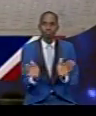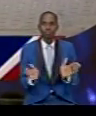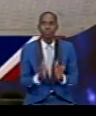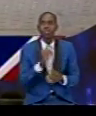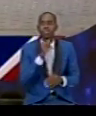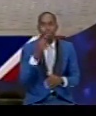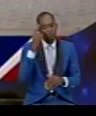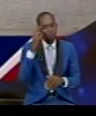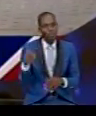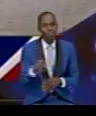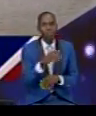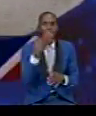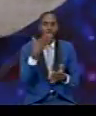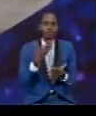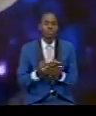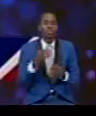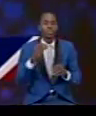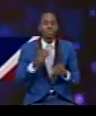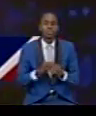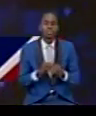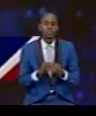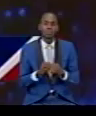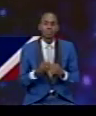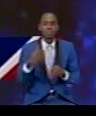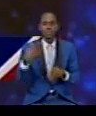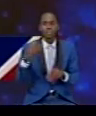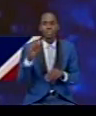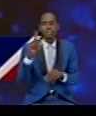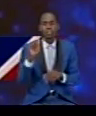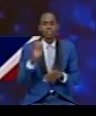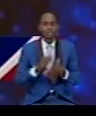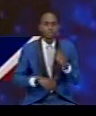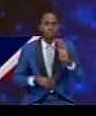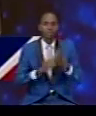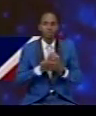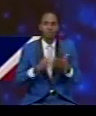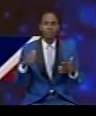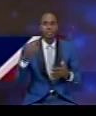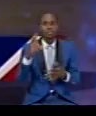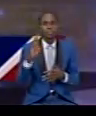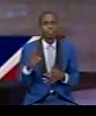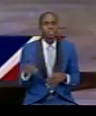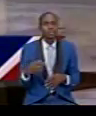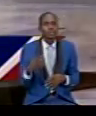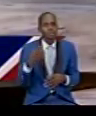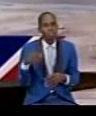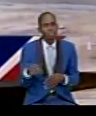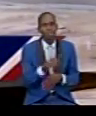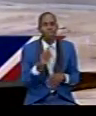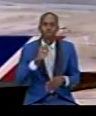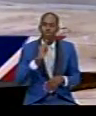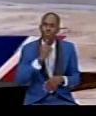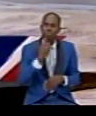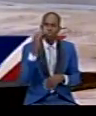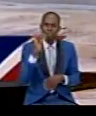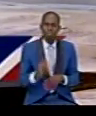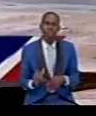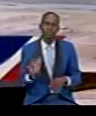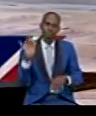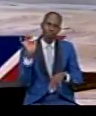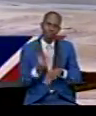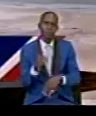good in Galatians chapter 4 reading from 17 the Seal of slay affects you the Judas